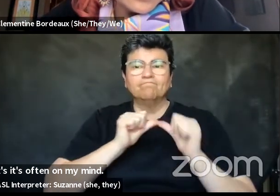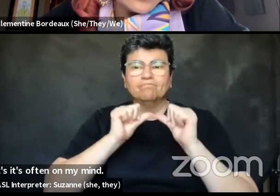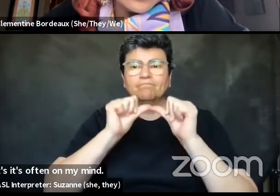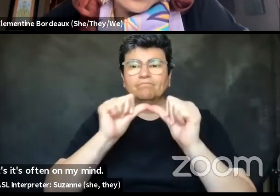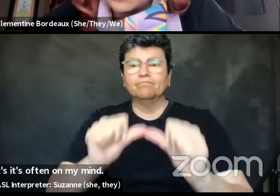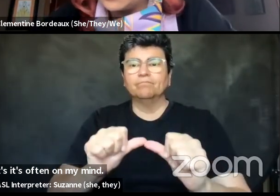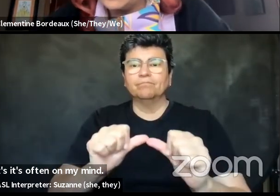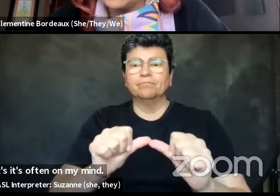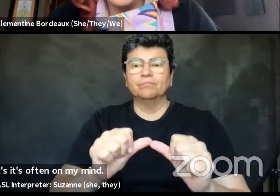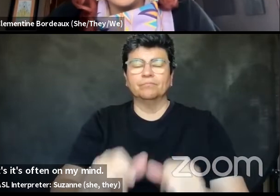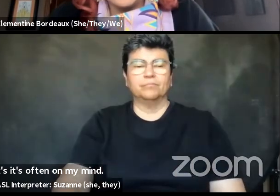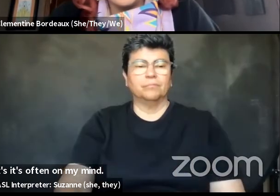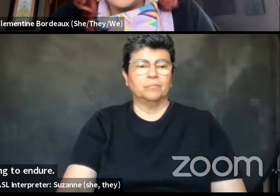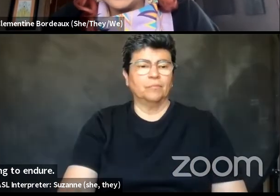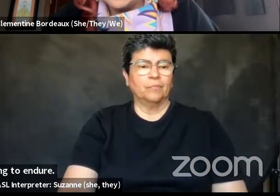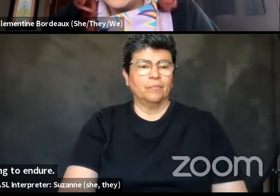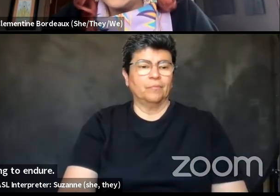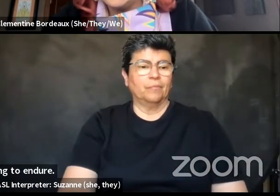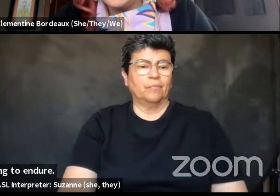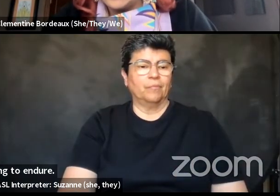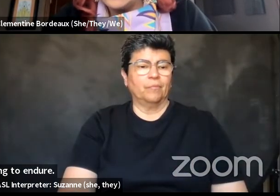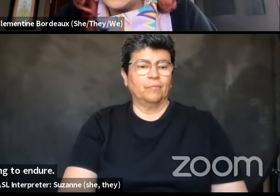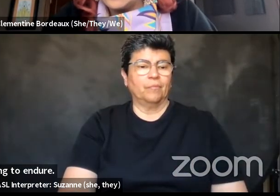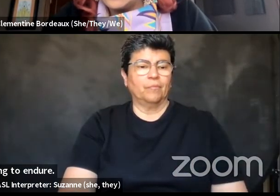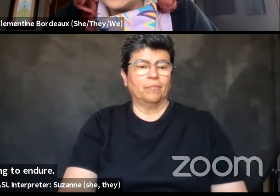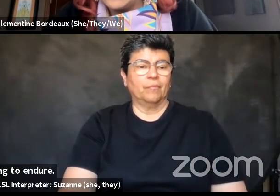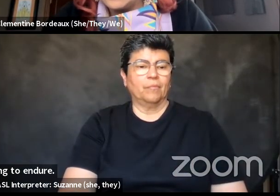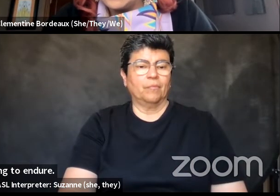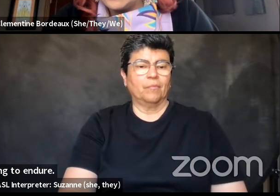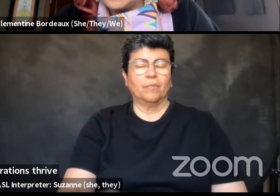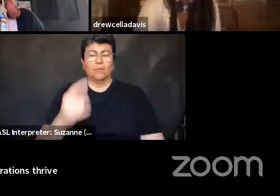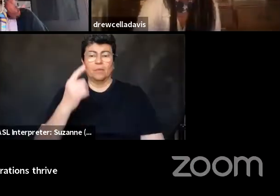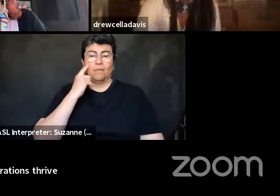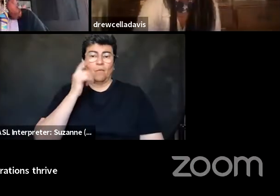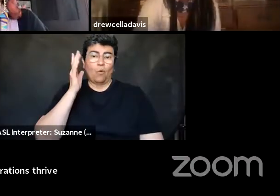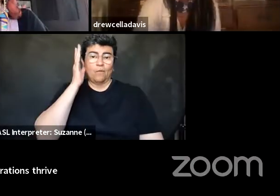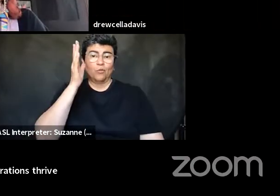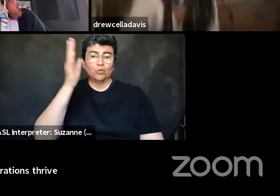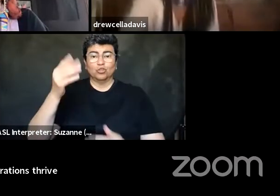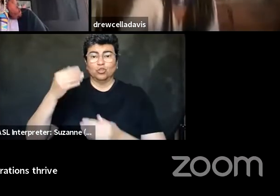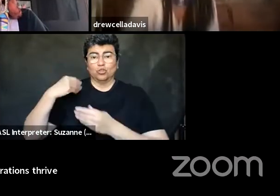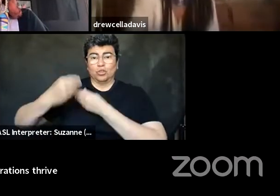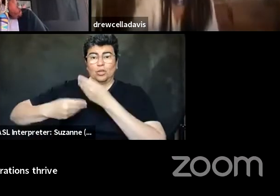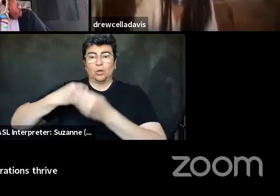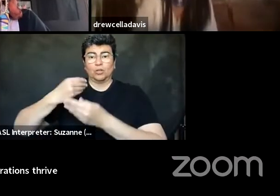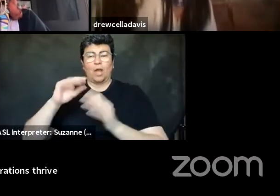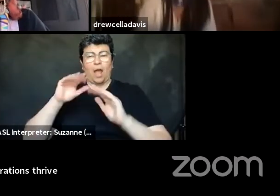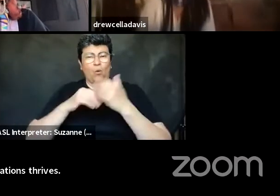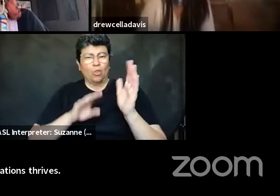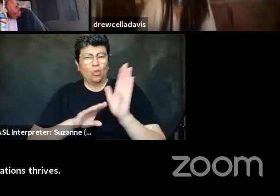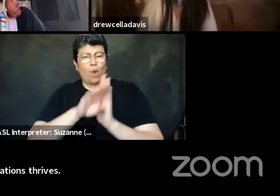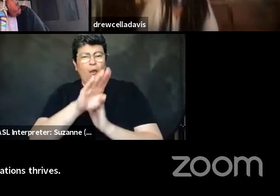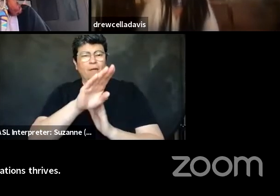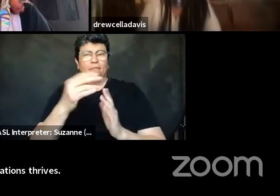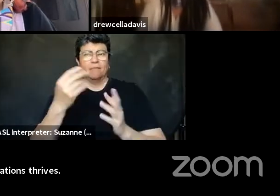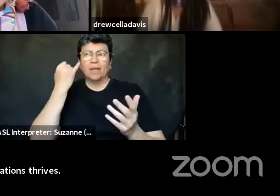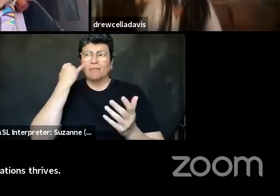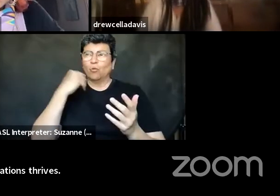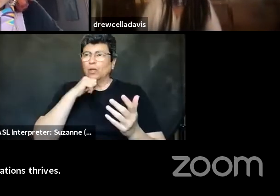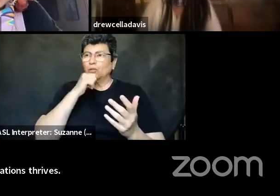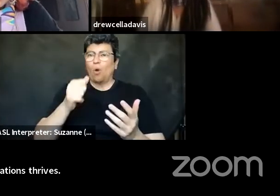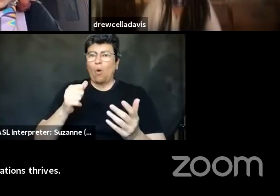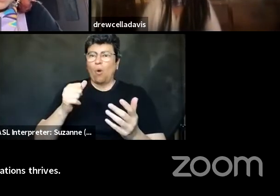and see future generations thrive if we don't address these issues?